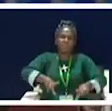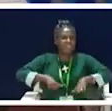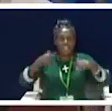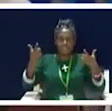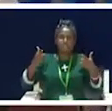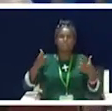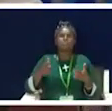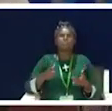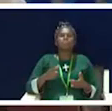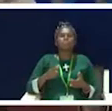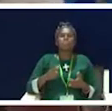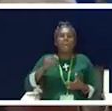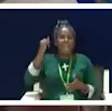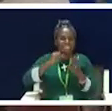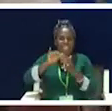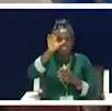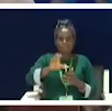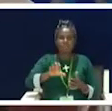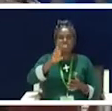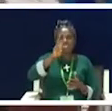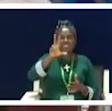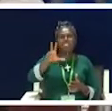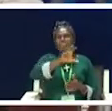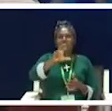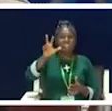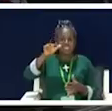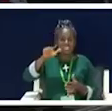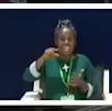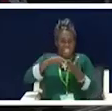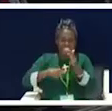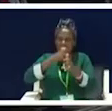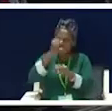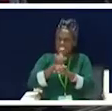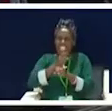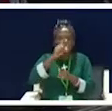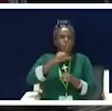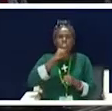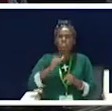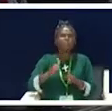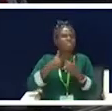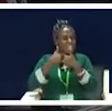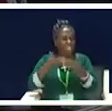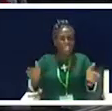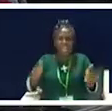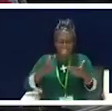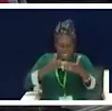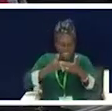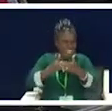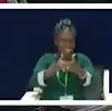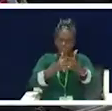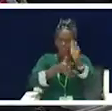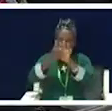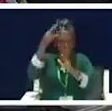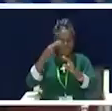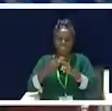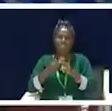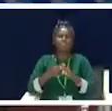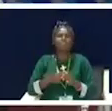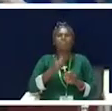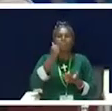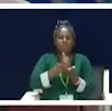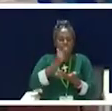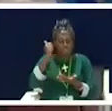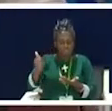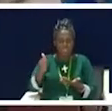63 verse 13. This year, you will not lack direction. I say you will not lack direction in the name